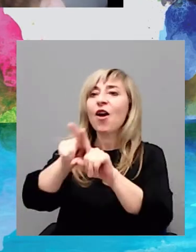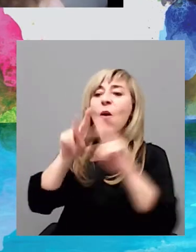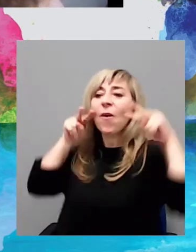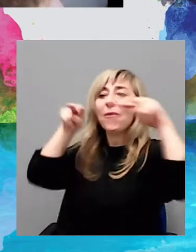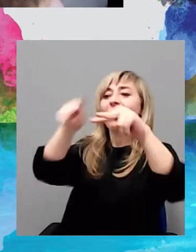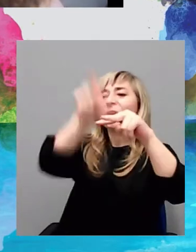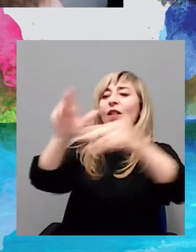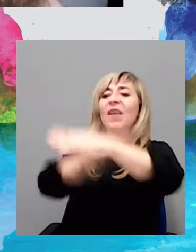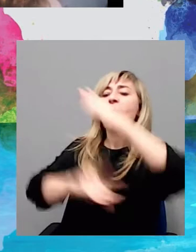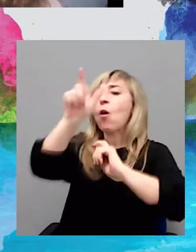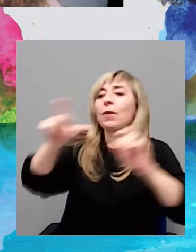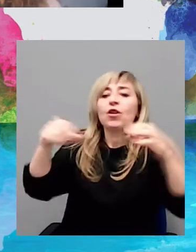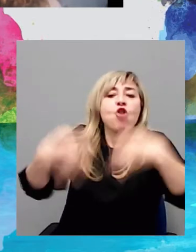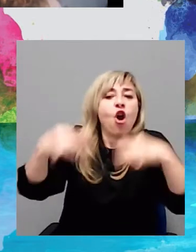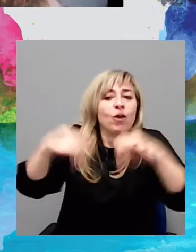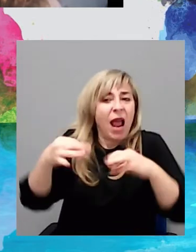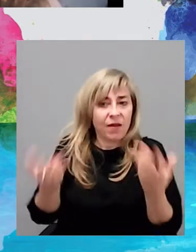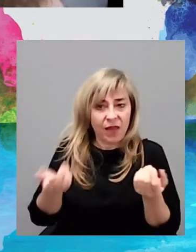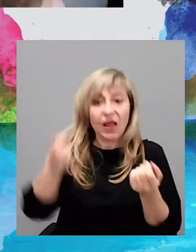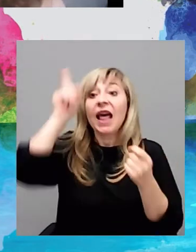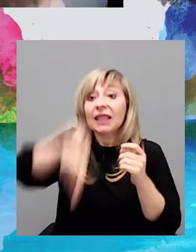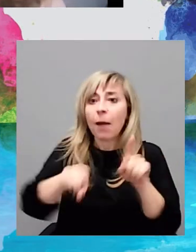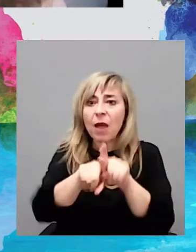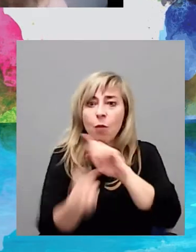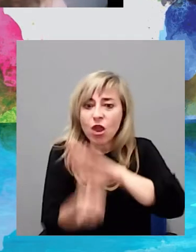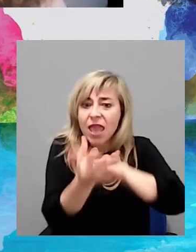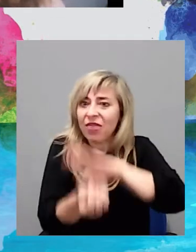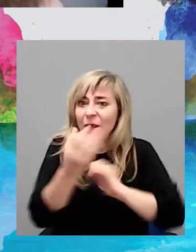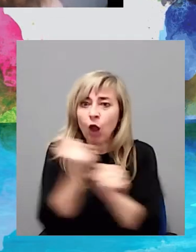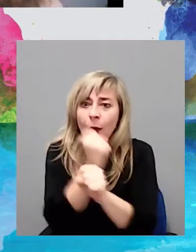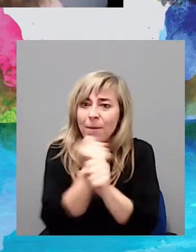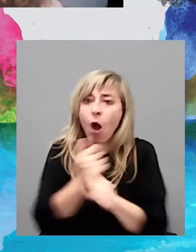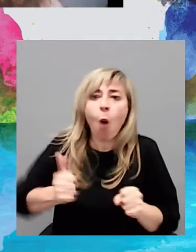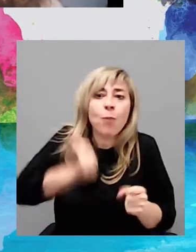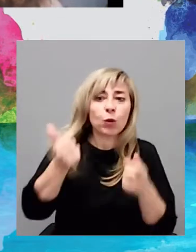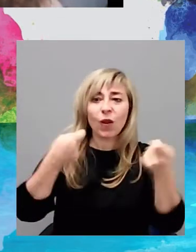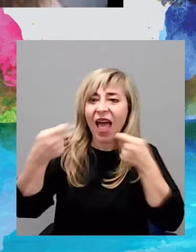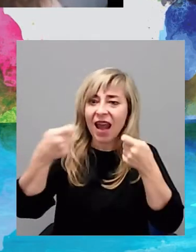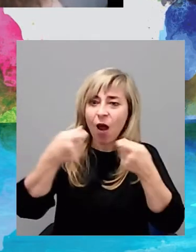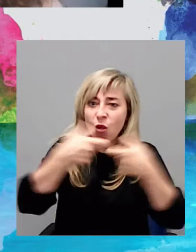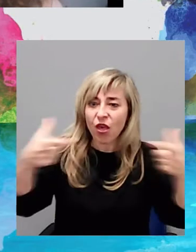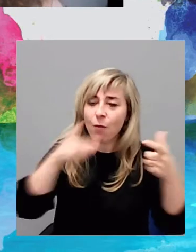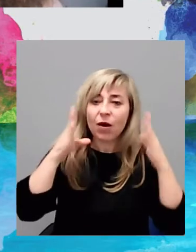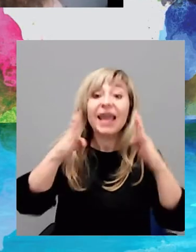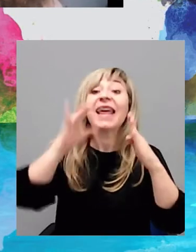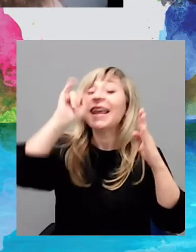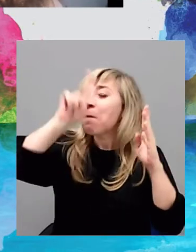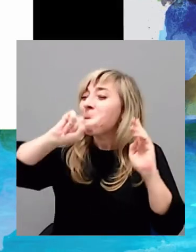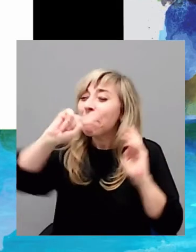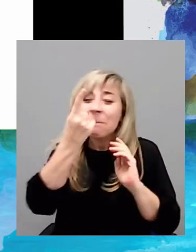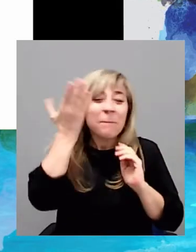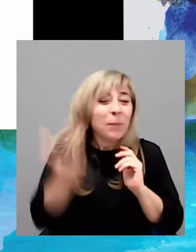to form part of society. It's a source of employment. It's also a business opportunity, and for